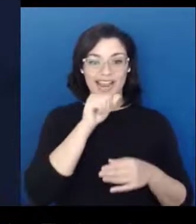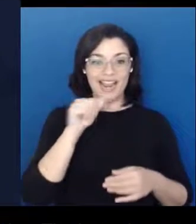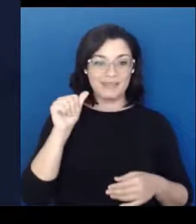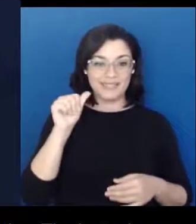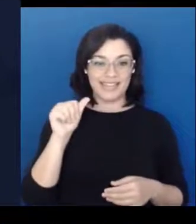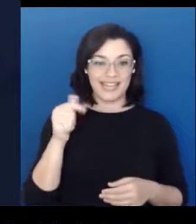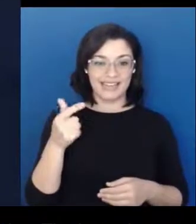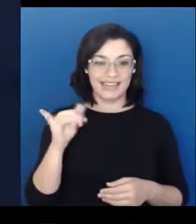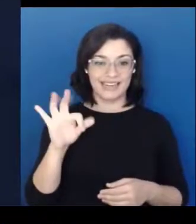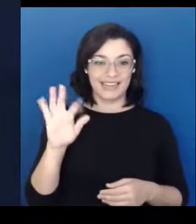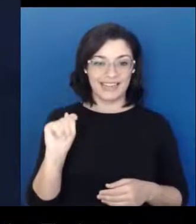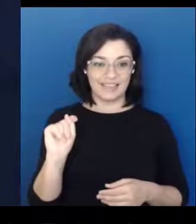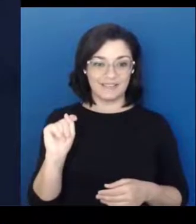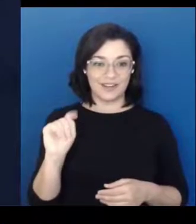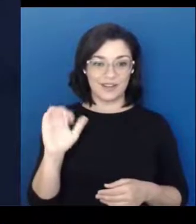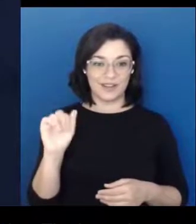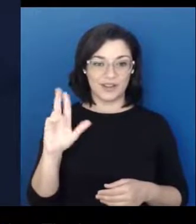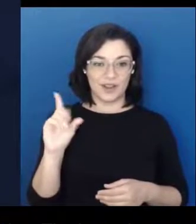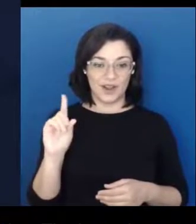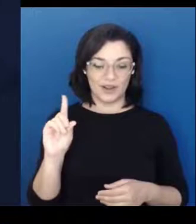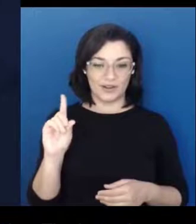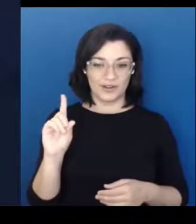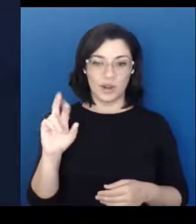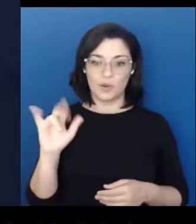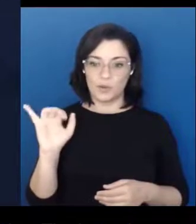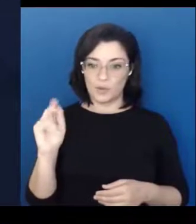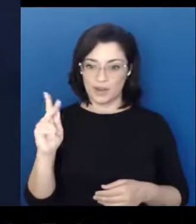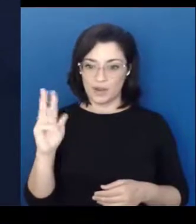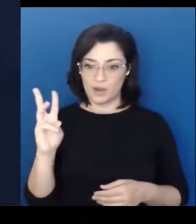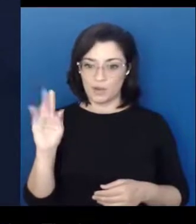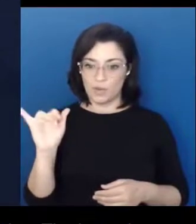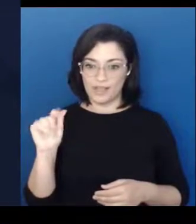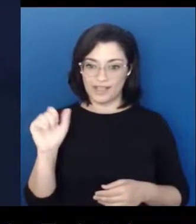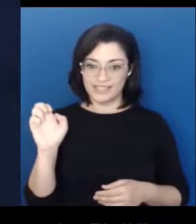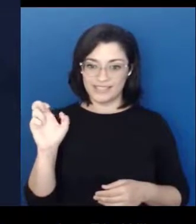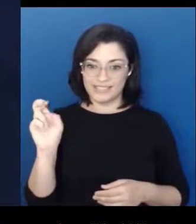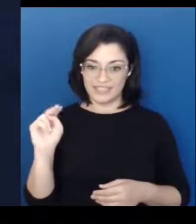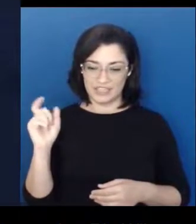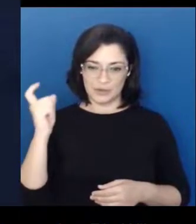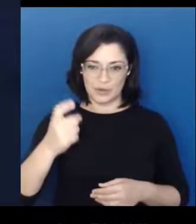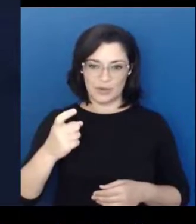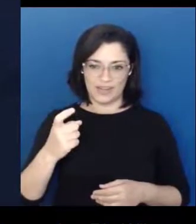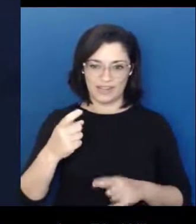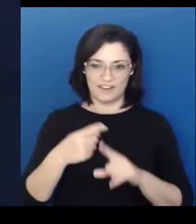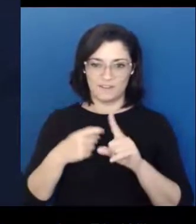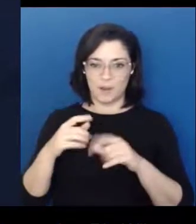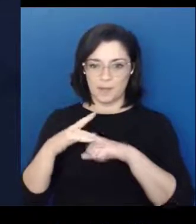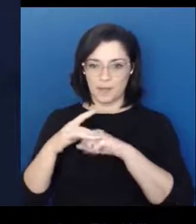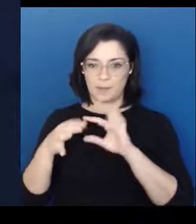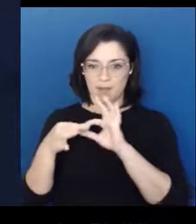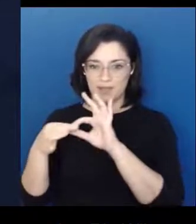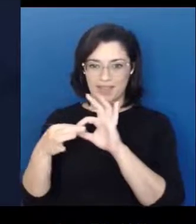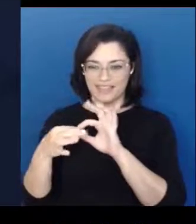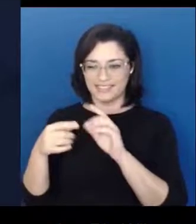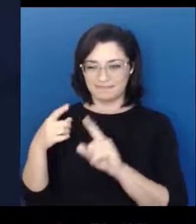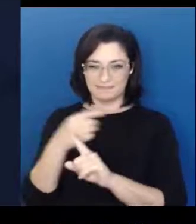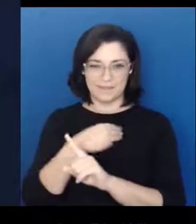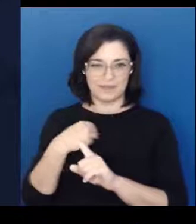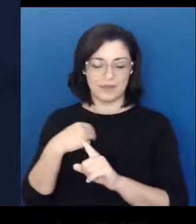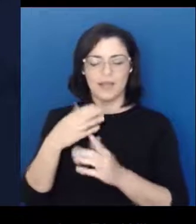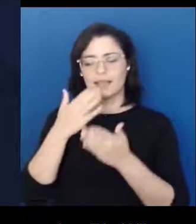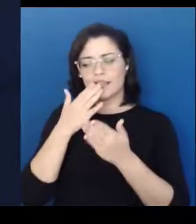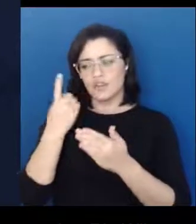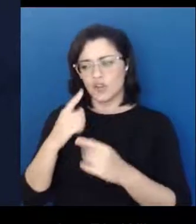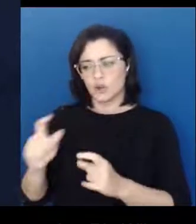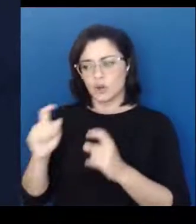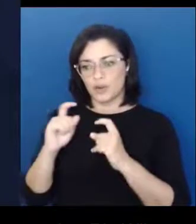Wilson. Rip, thank you so much for your generous donation. And Gail, I'm going to let you do the